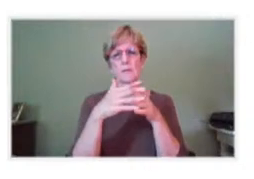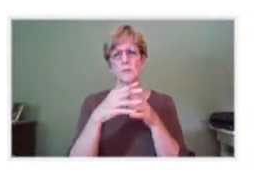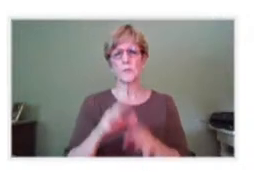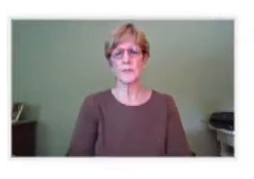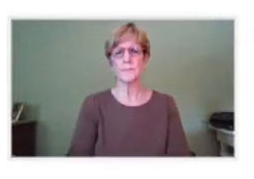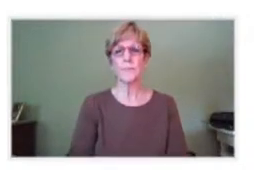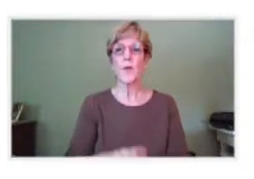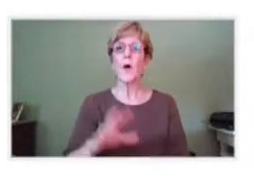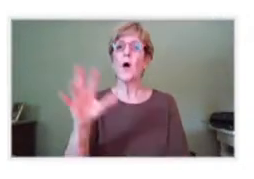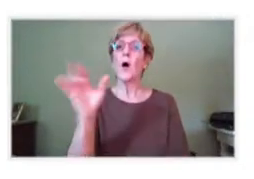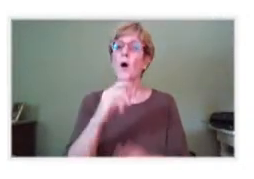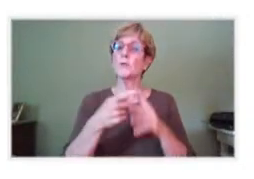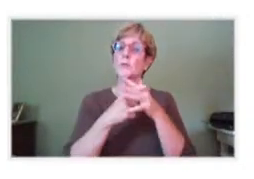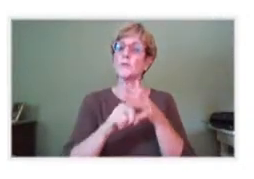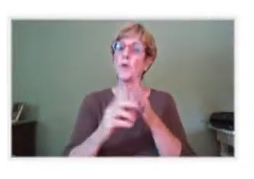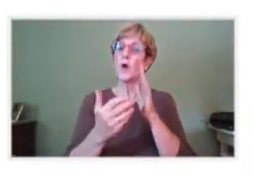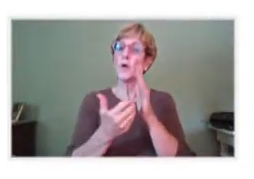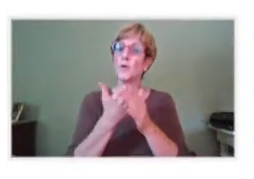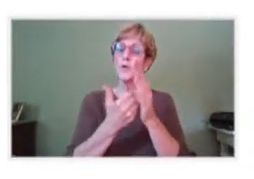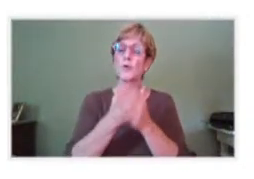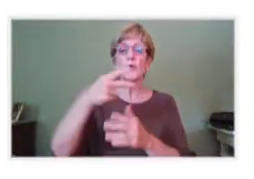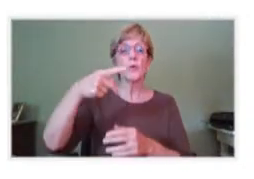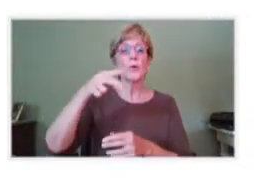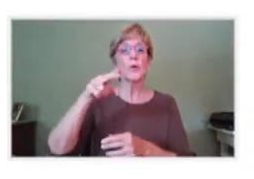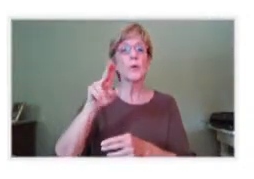also launched a new public records team. So we hired